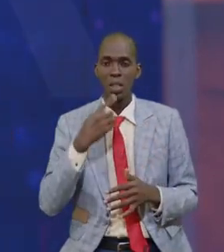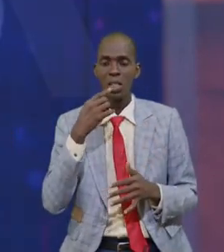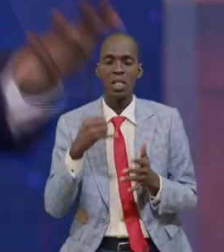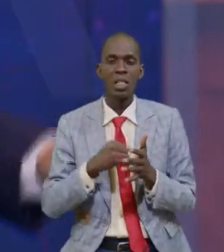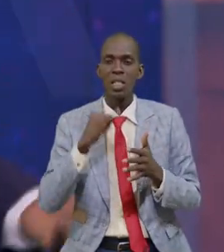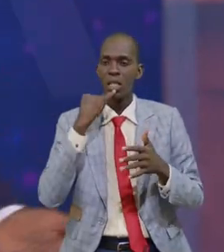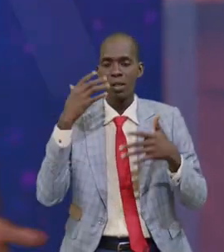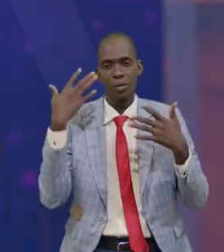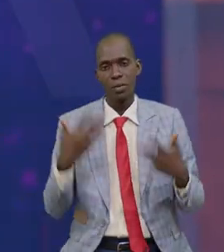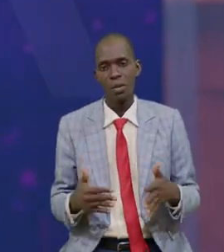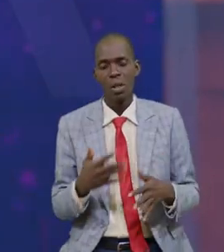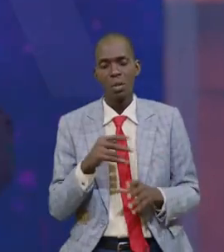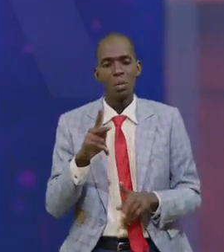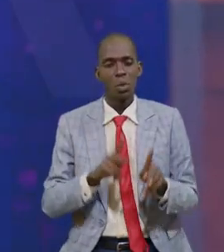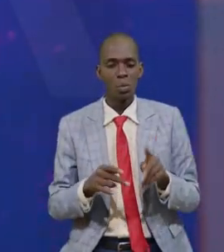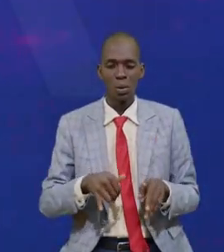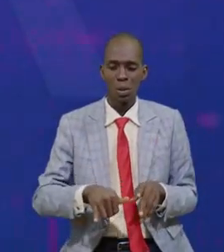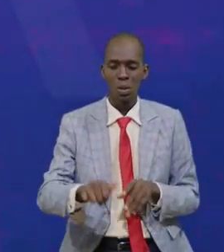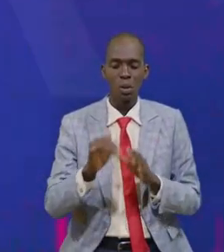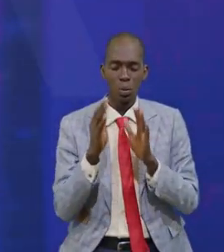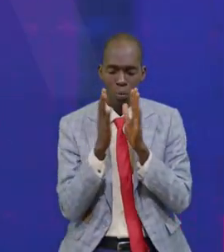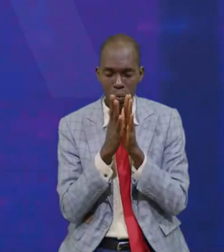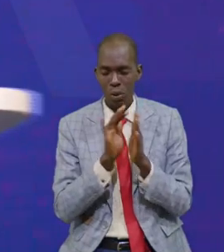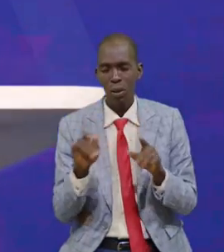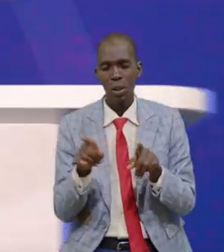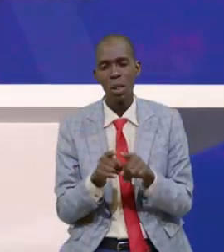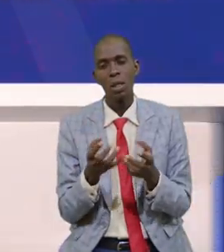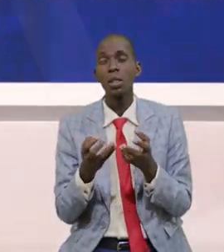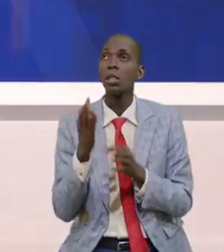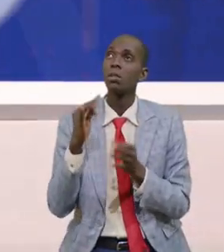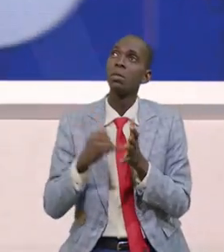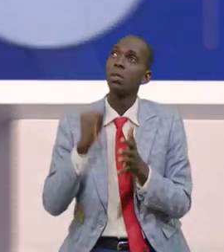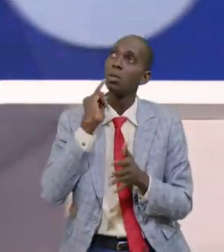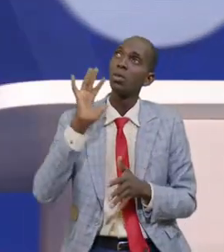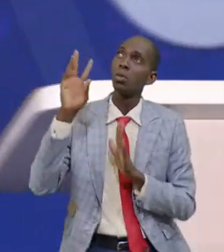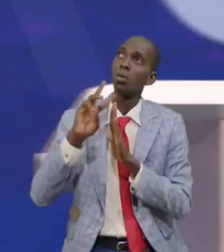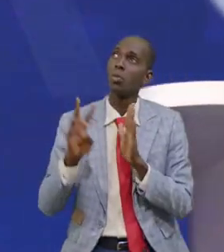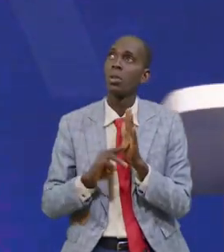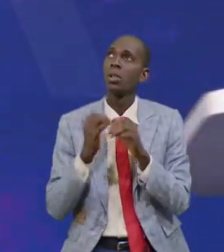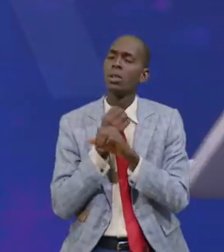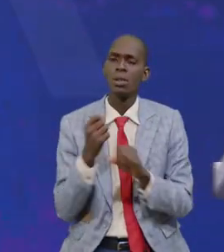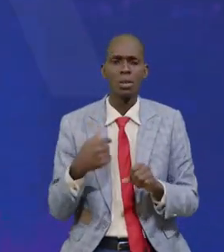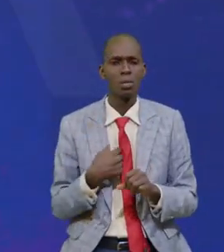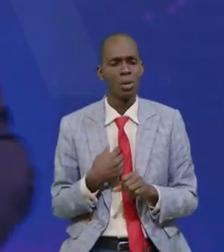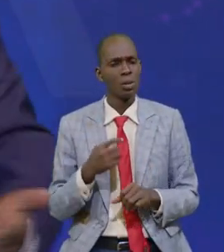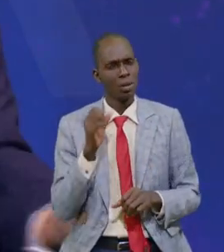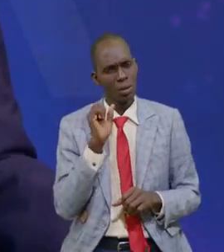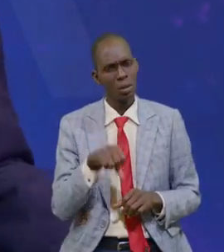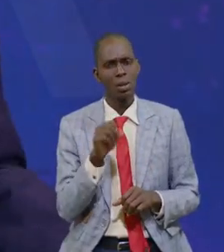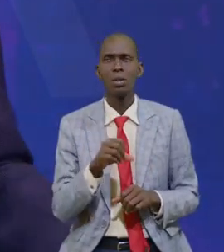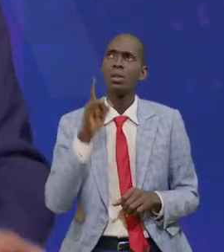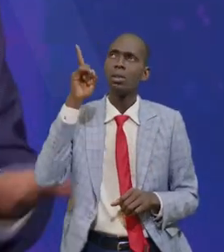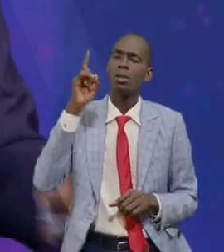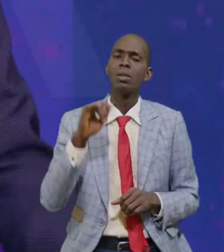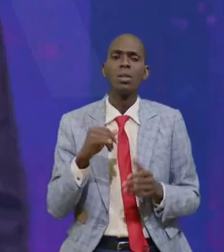pray like, you know, that leper, if it be thy will, save me of course. He came to do the will of God. If